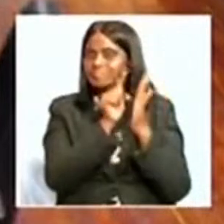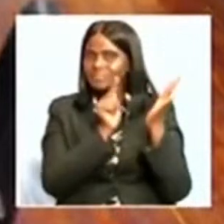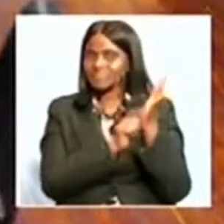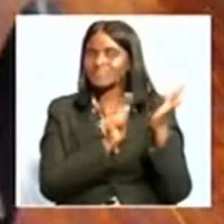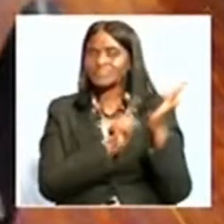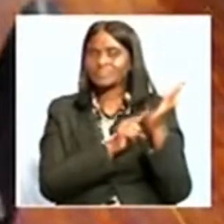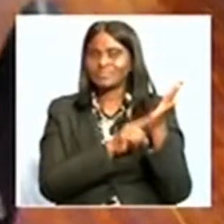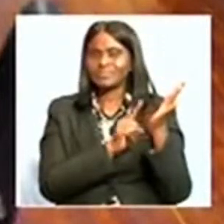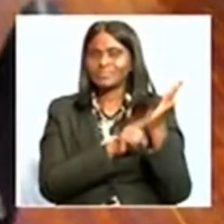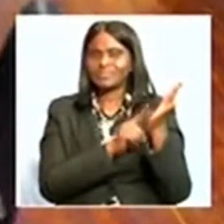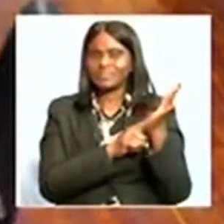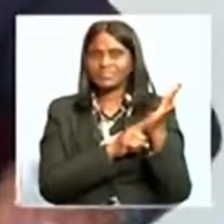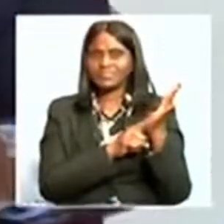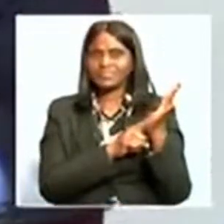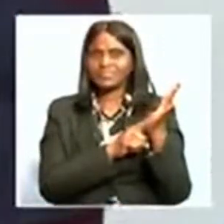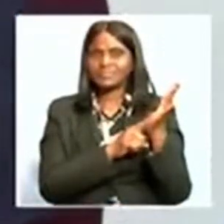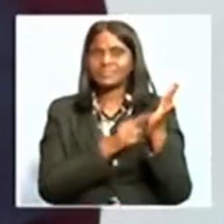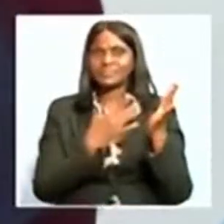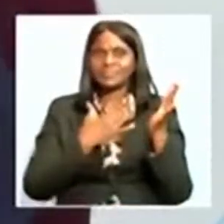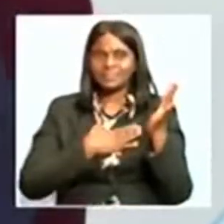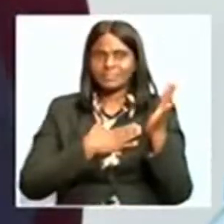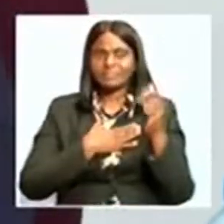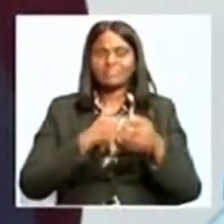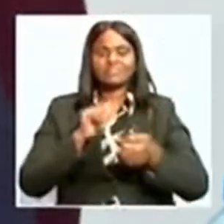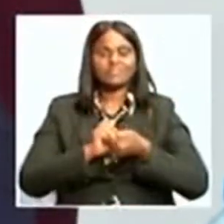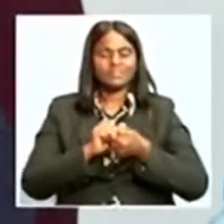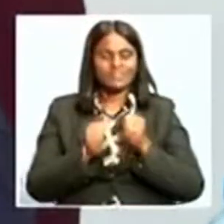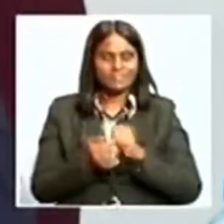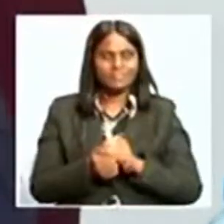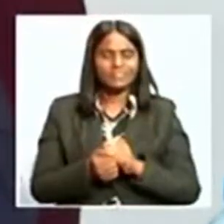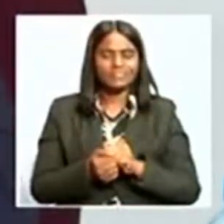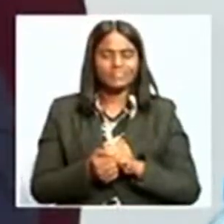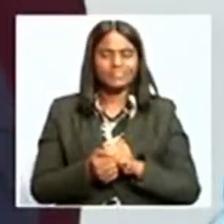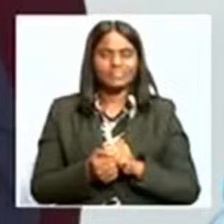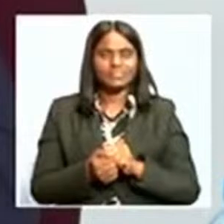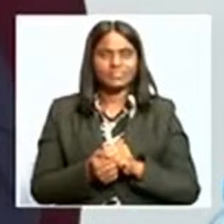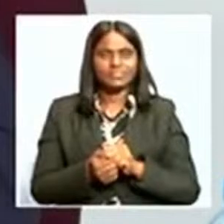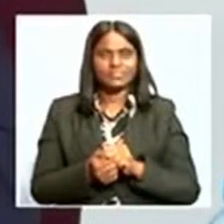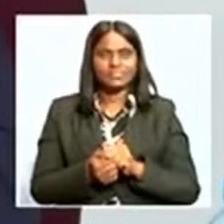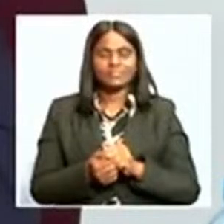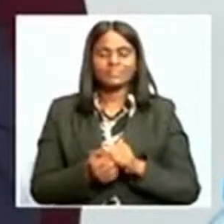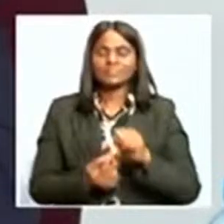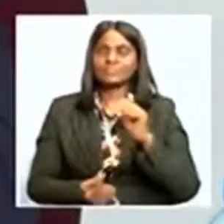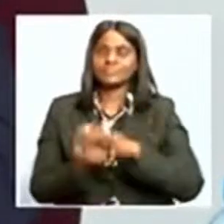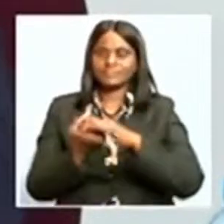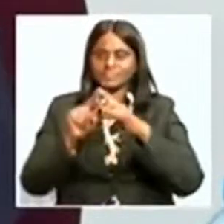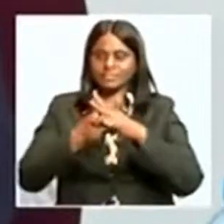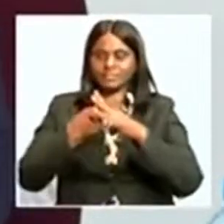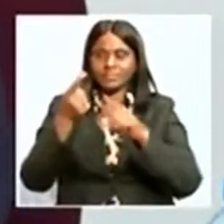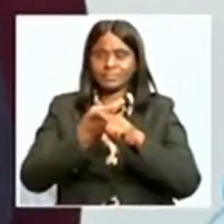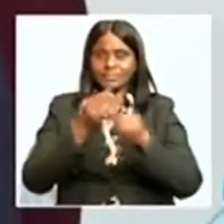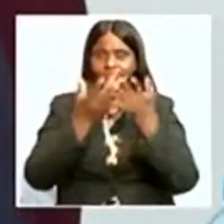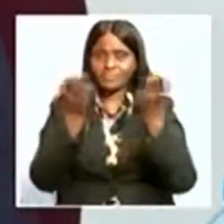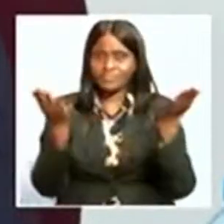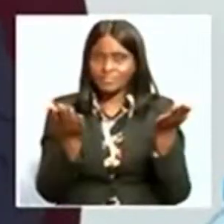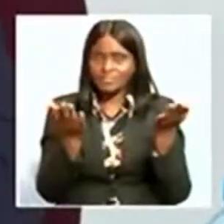And my problems emanate from the fact that